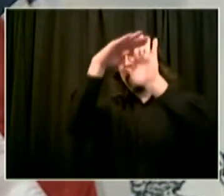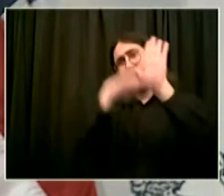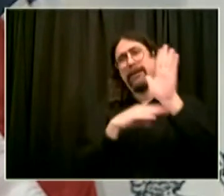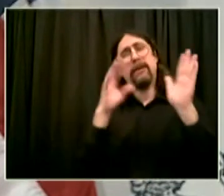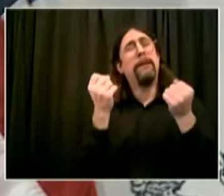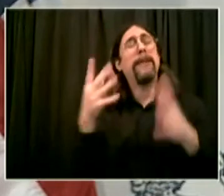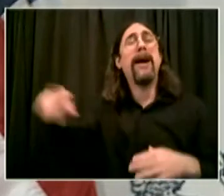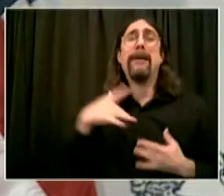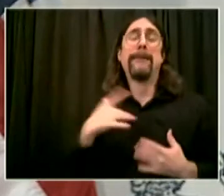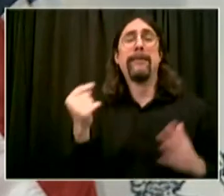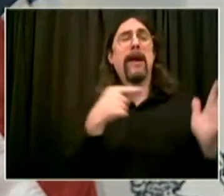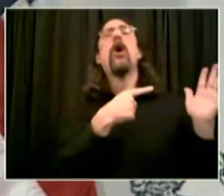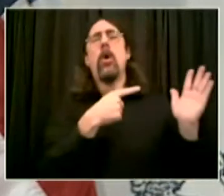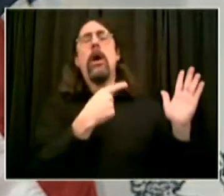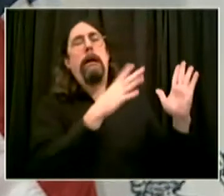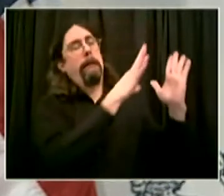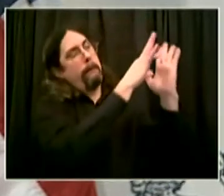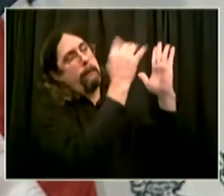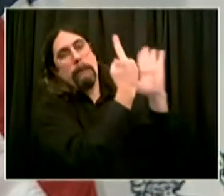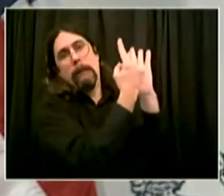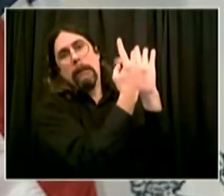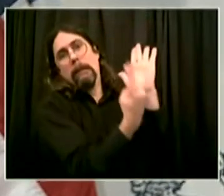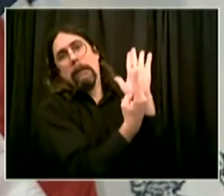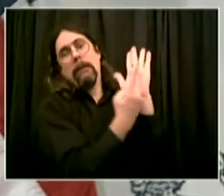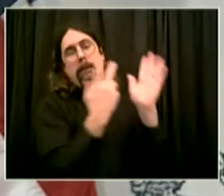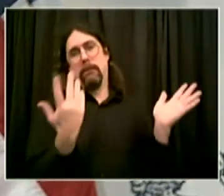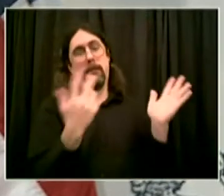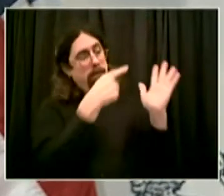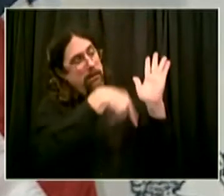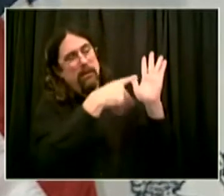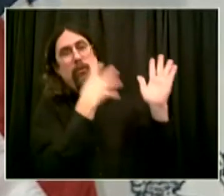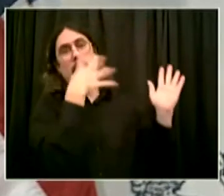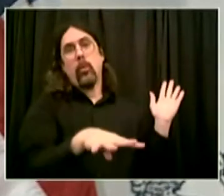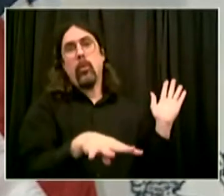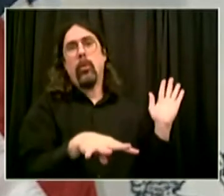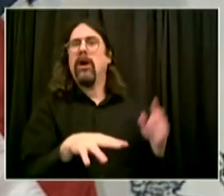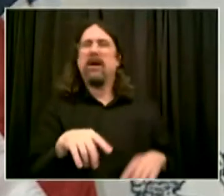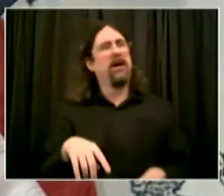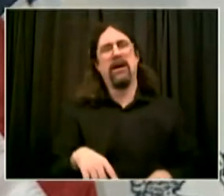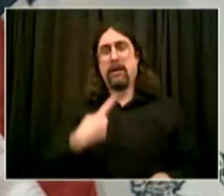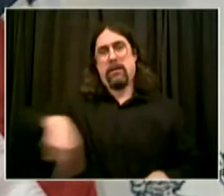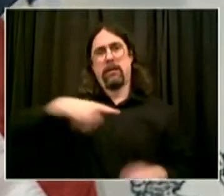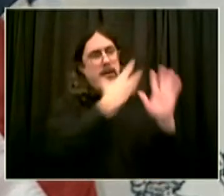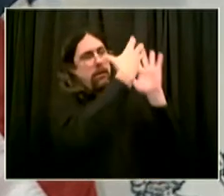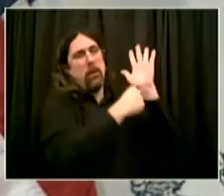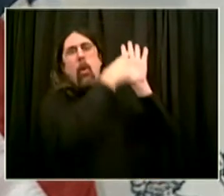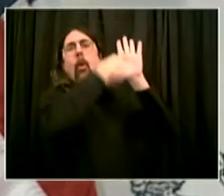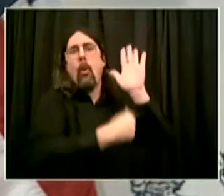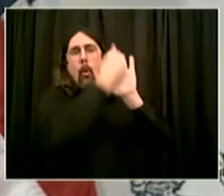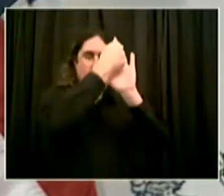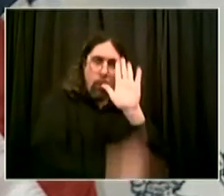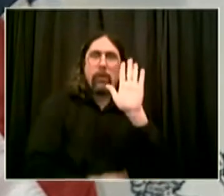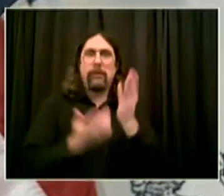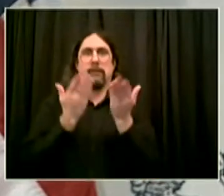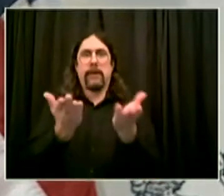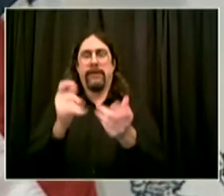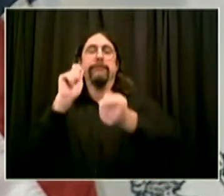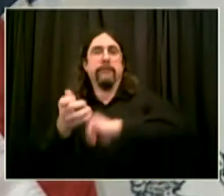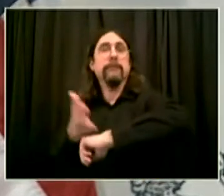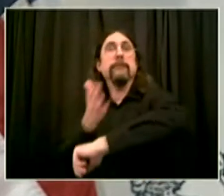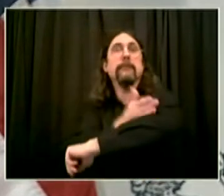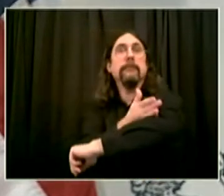reforms are going to be announced starting tonight in the state of the city. So more dialogue for